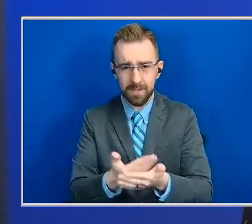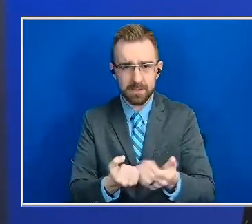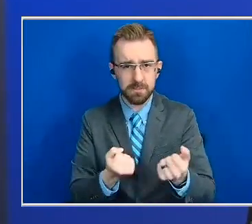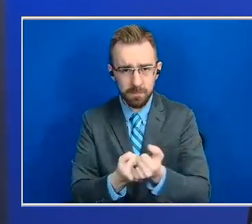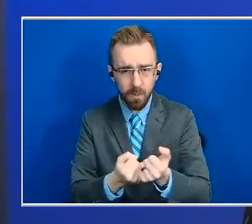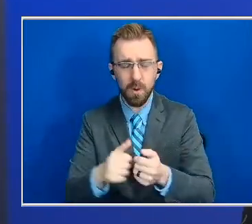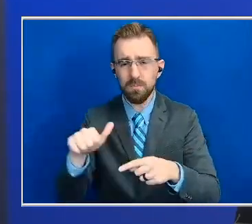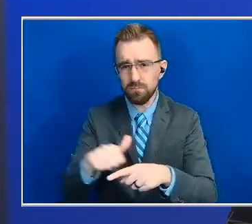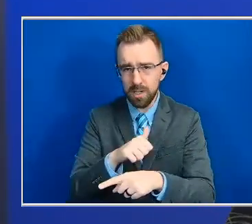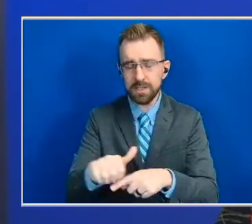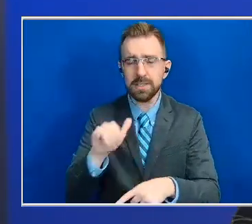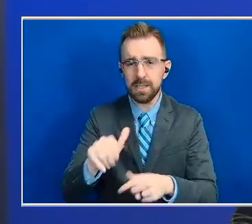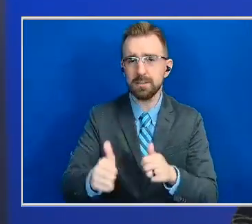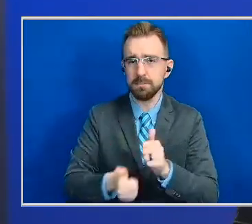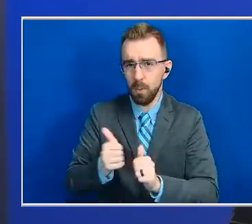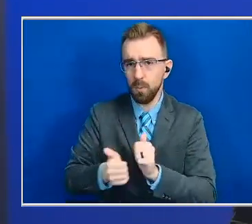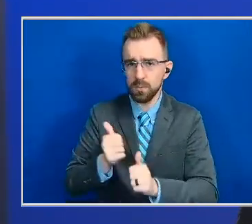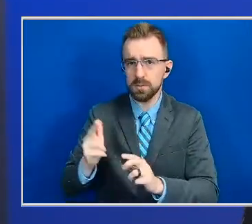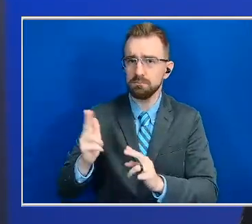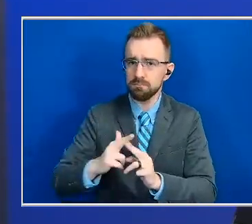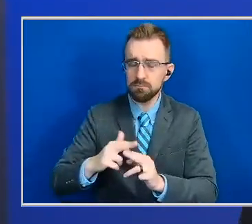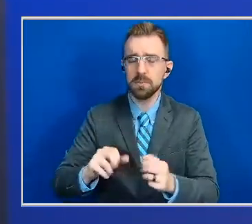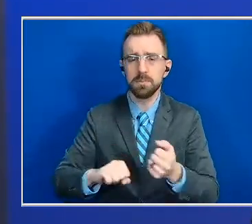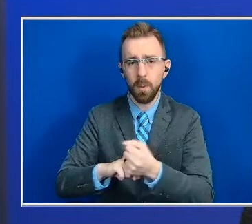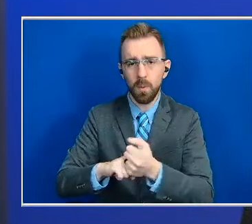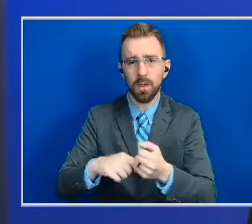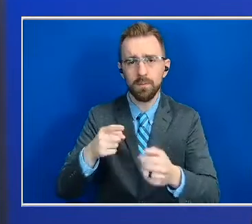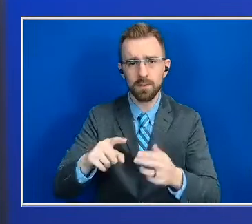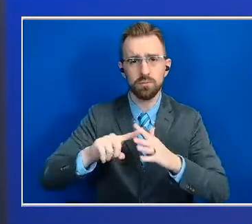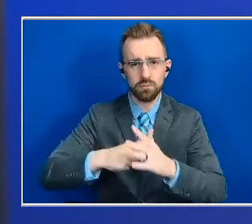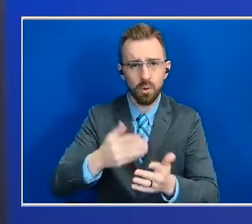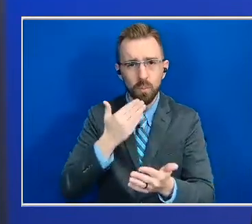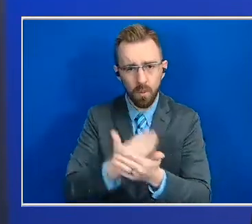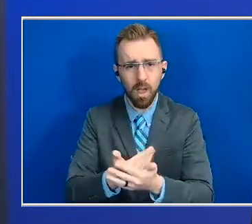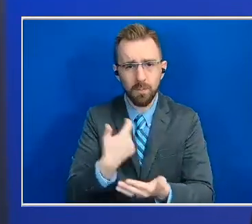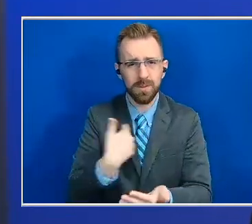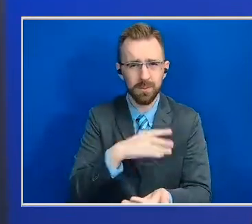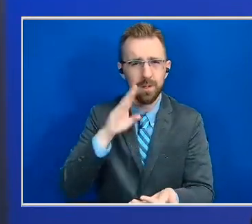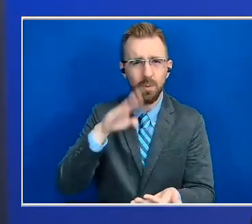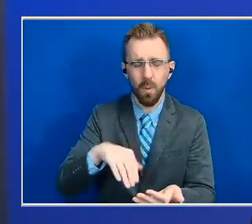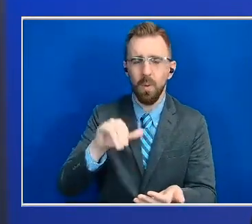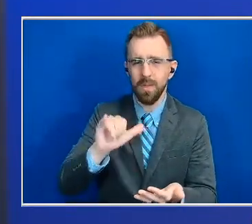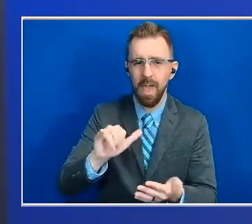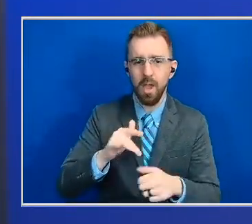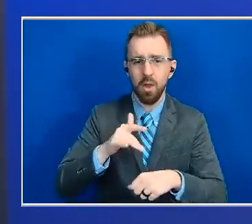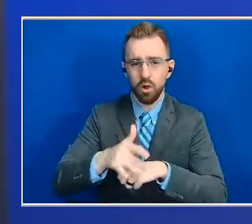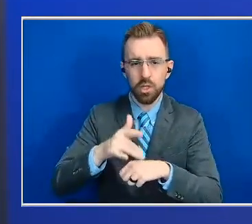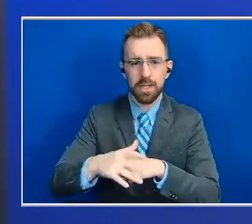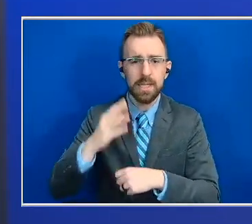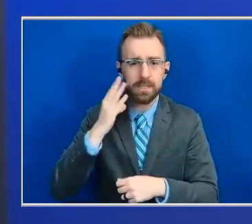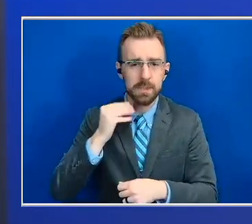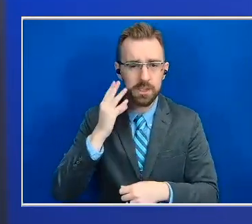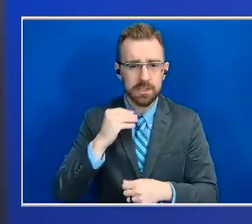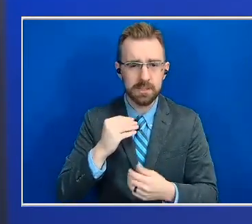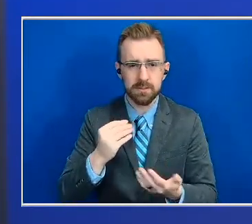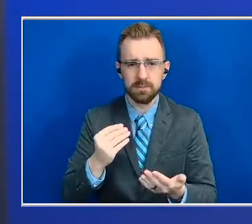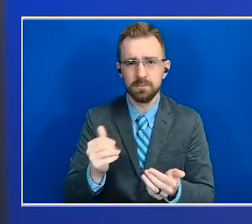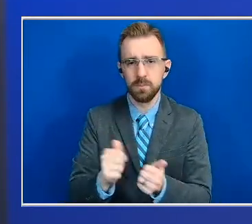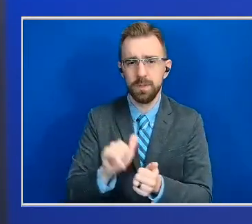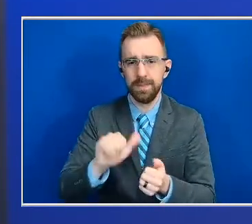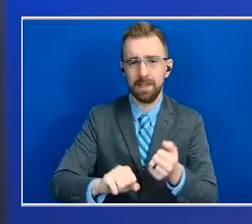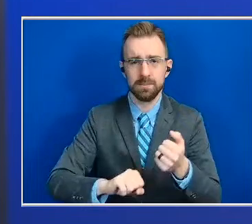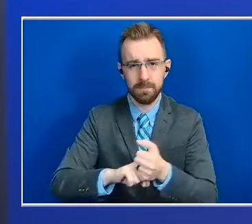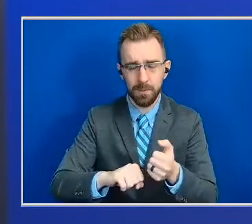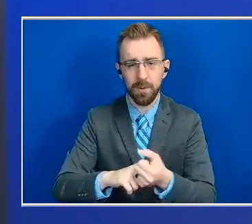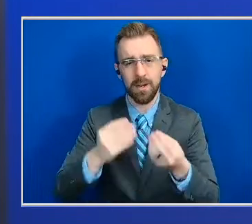most supportive and helping families get off to a good start, because we know that that early experience with that support and information